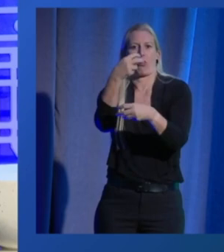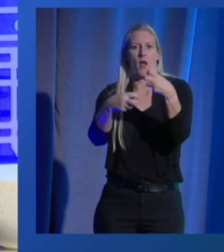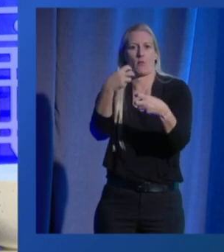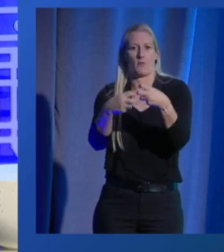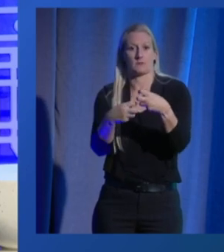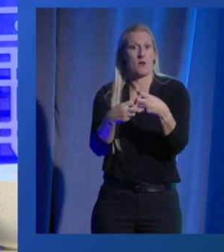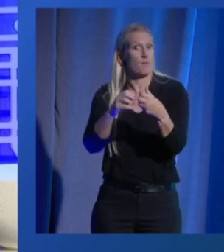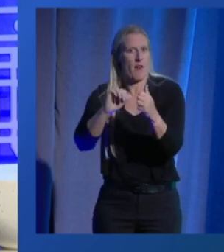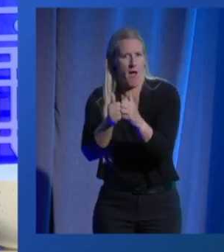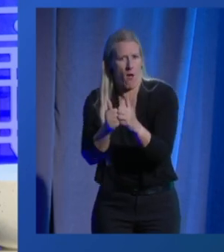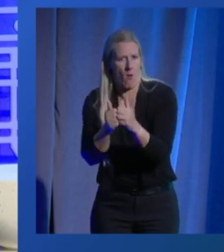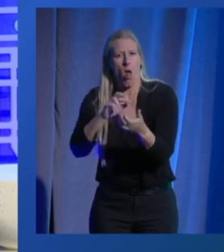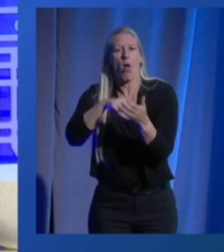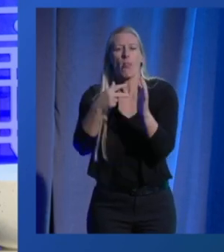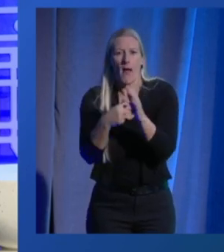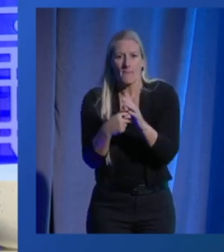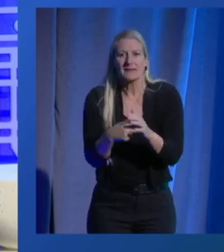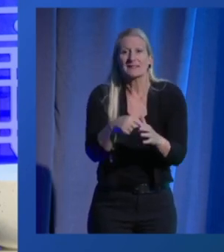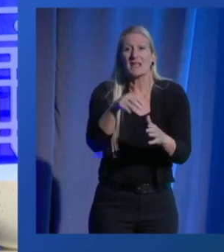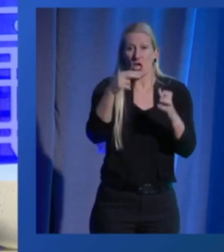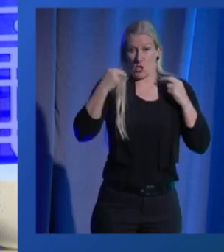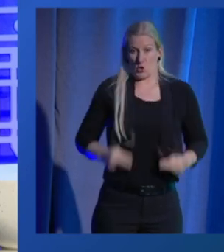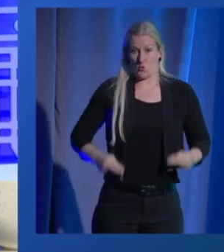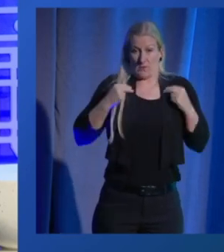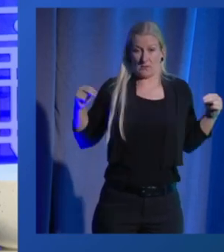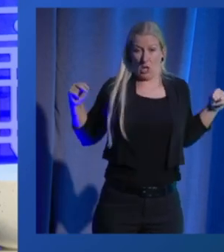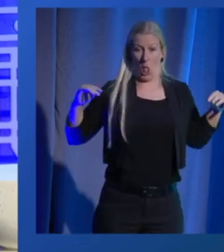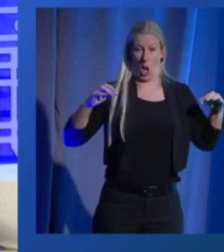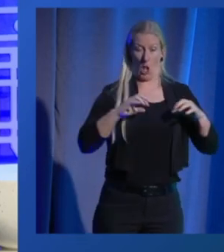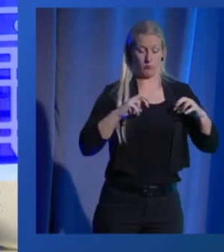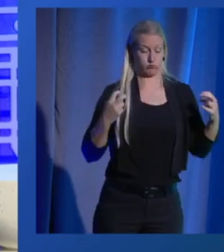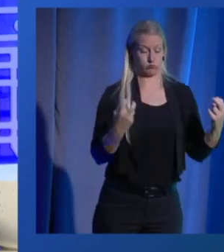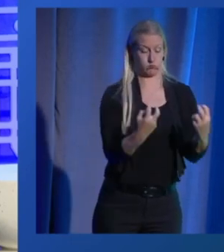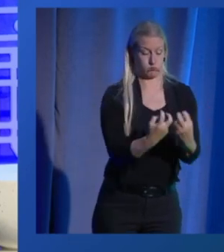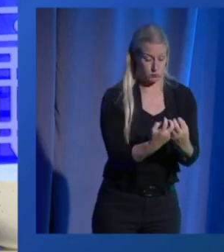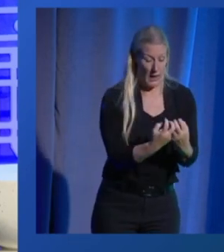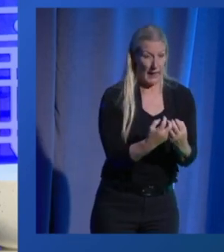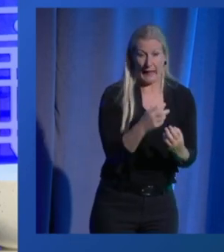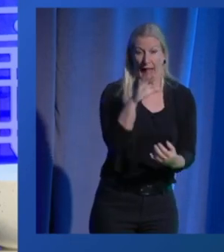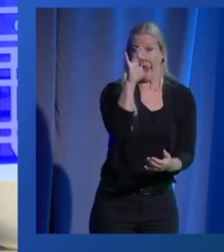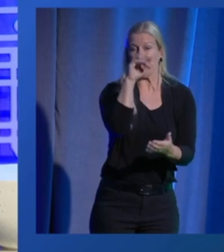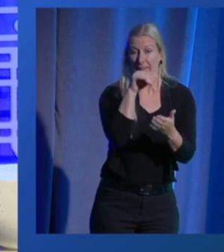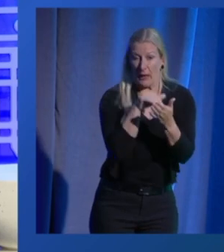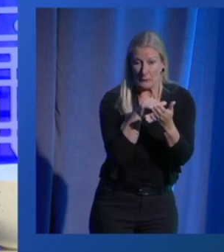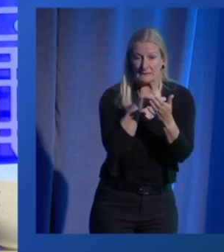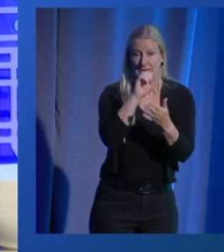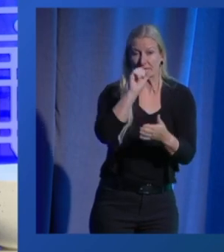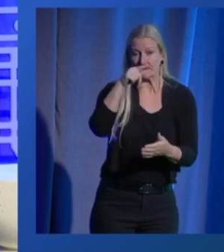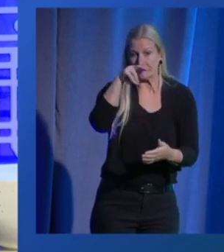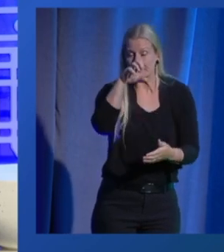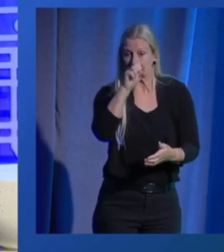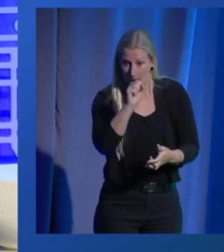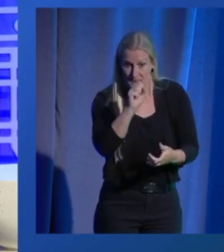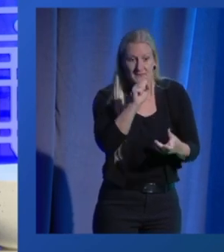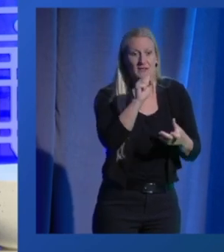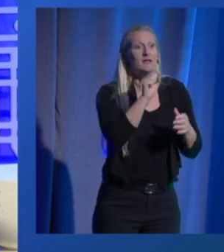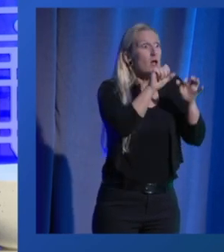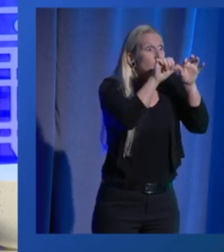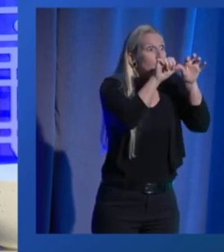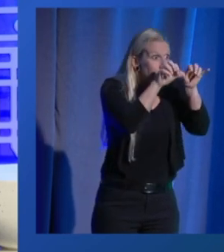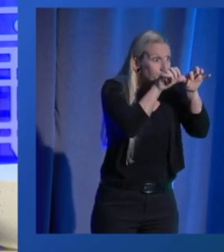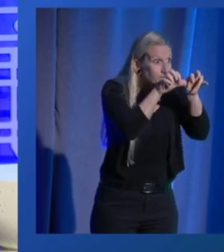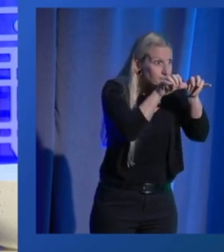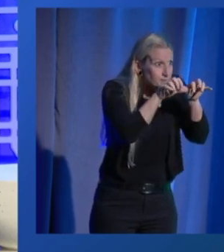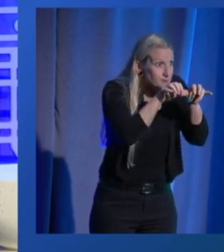writing down the 800,000 steps it takes to solve most math problems and it's scored an 89% on the next AP Calculus